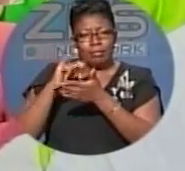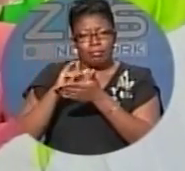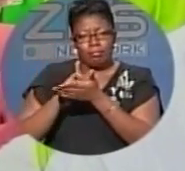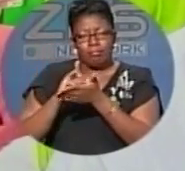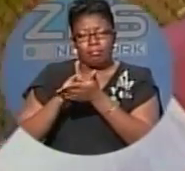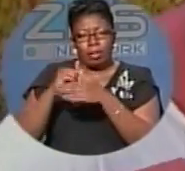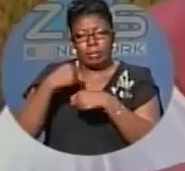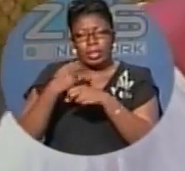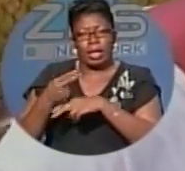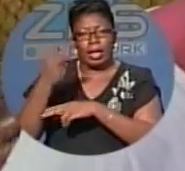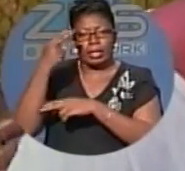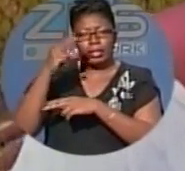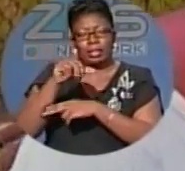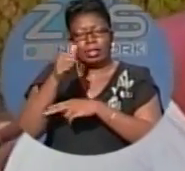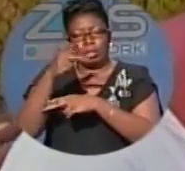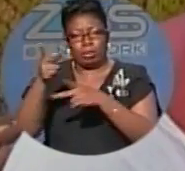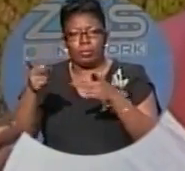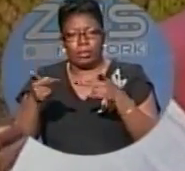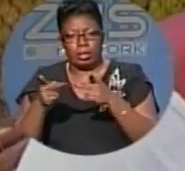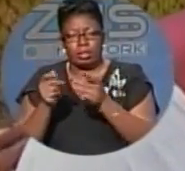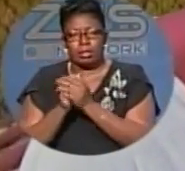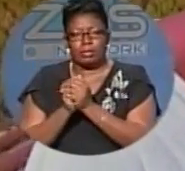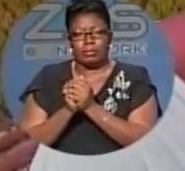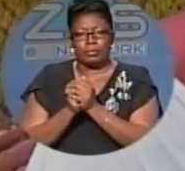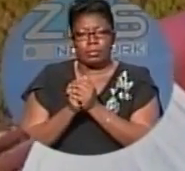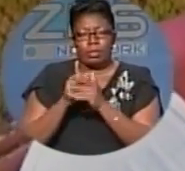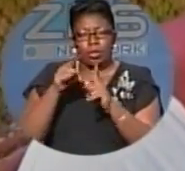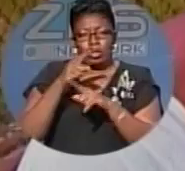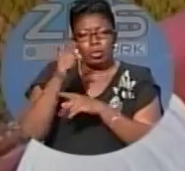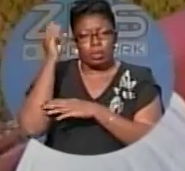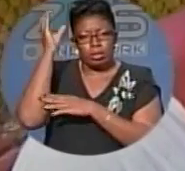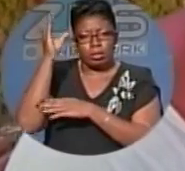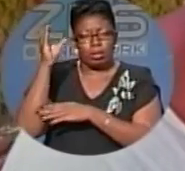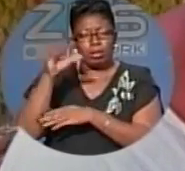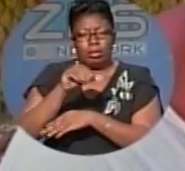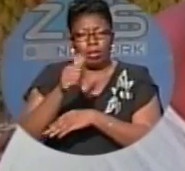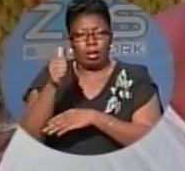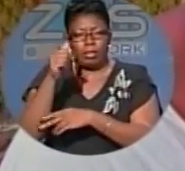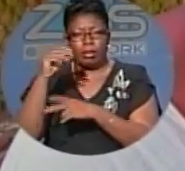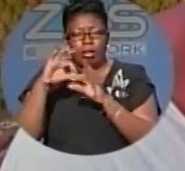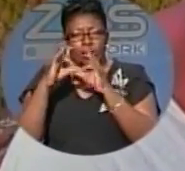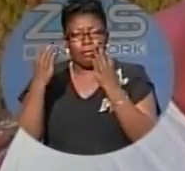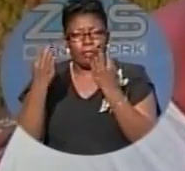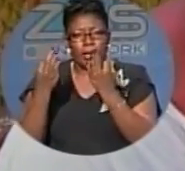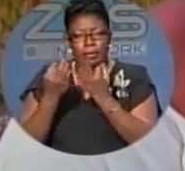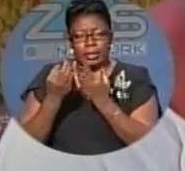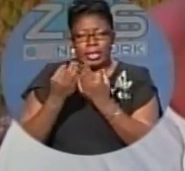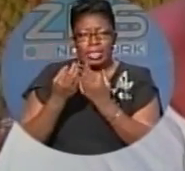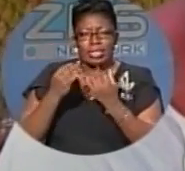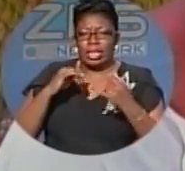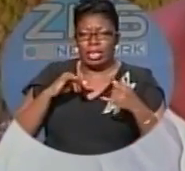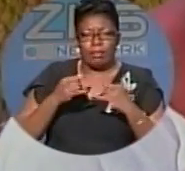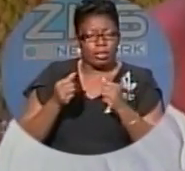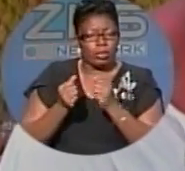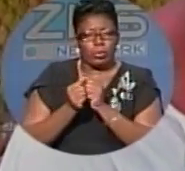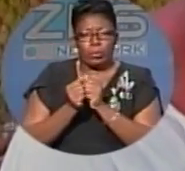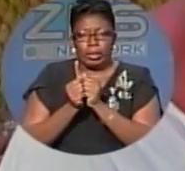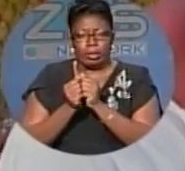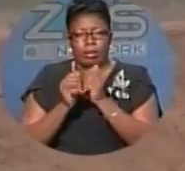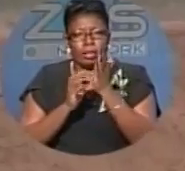higher than anywhere else. When you consider that virtually every family is affected by cancer, we